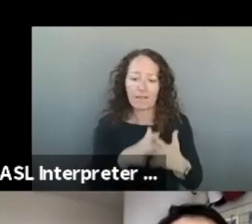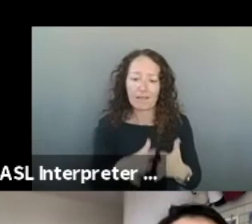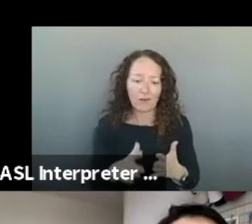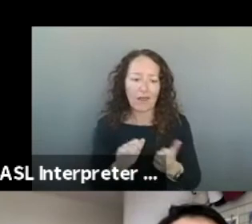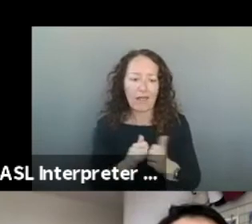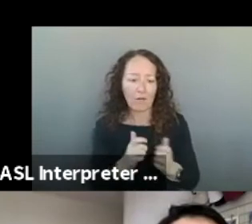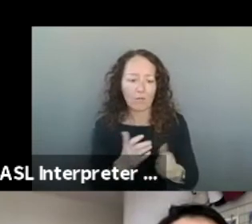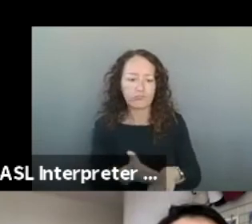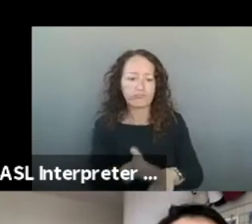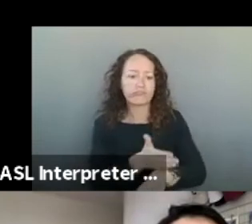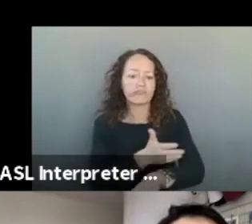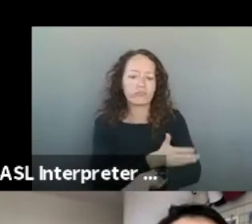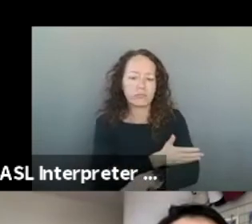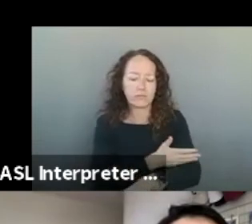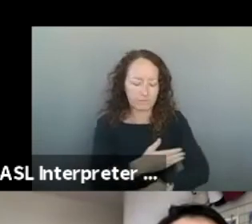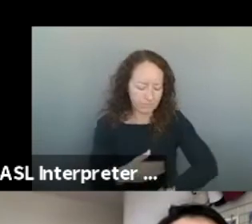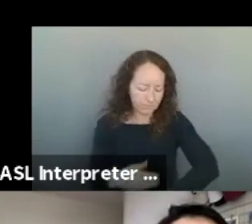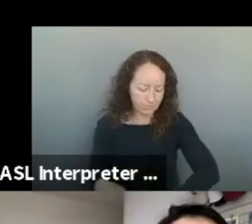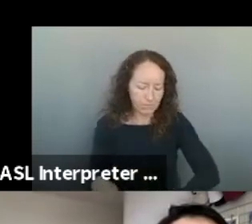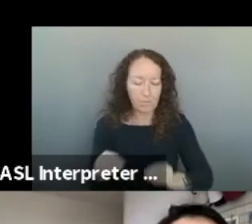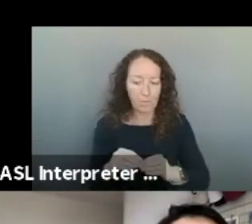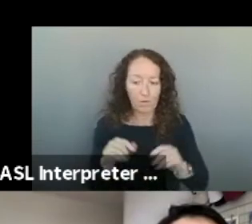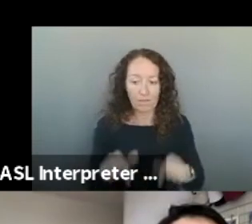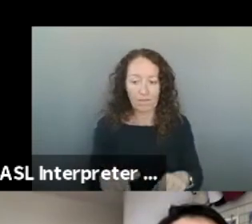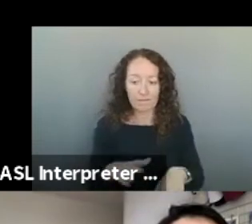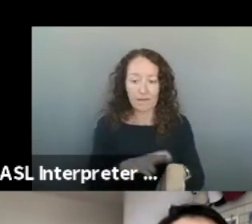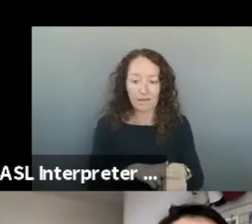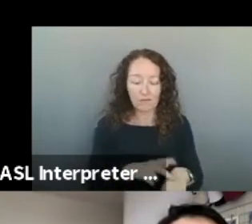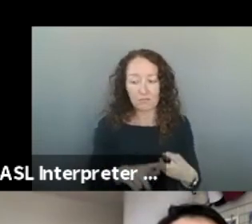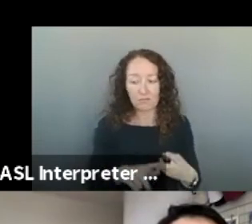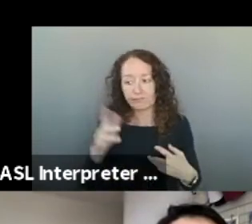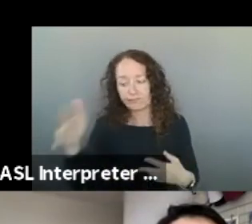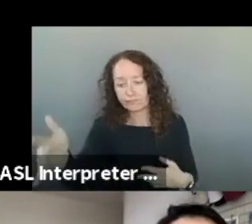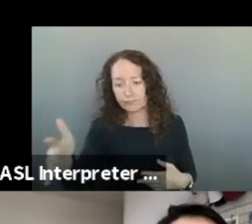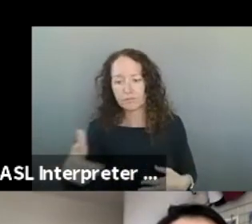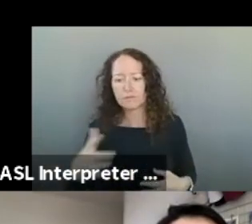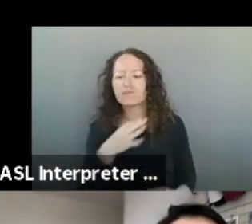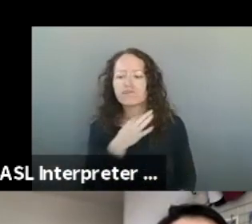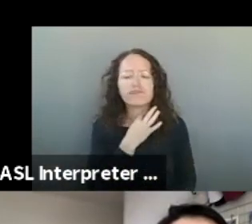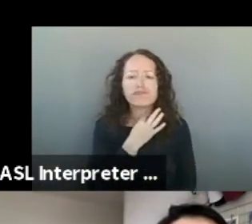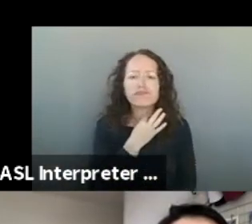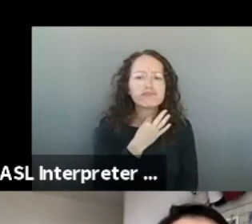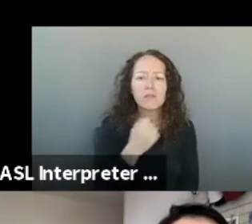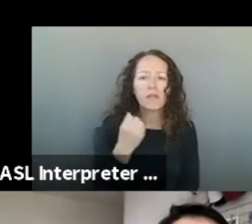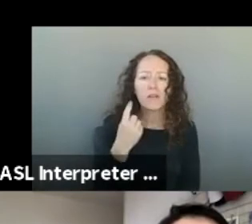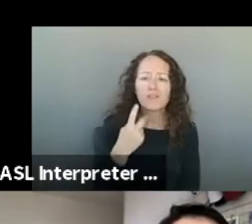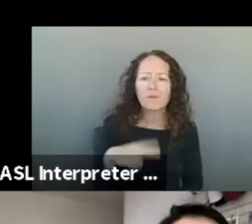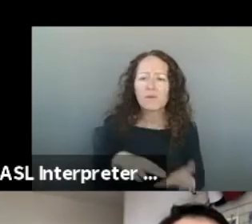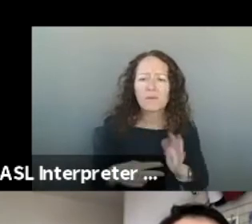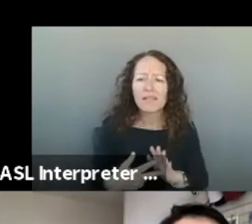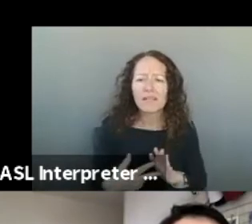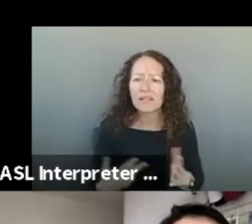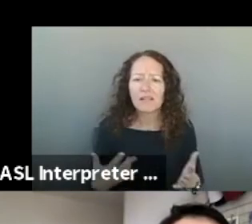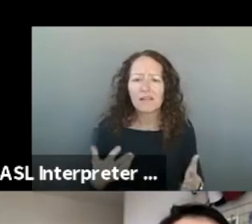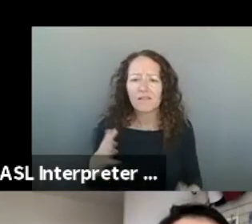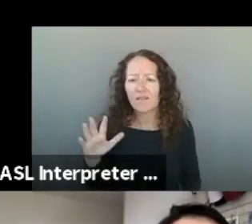just in this nation, but beyond. So I'm very curious to understand what that means. The 501c, how is that